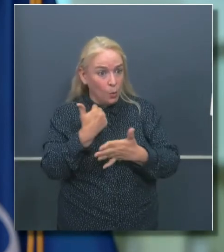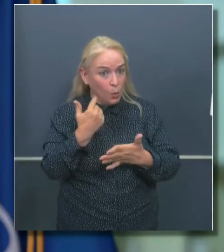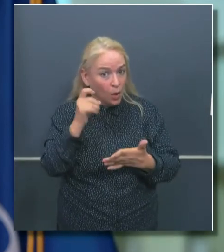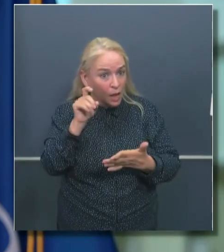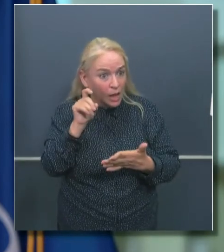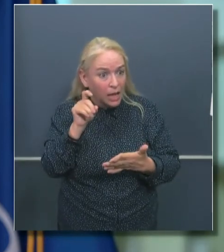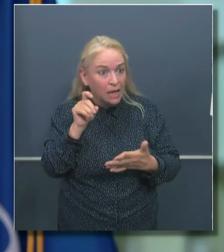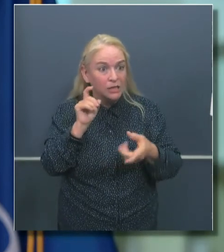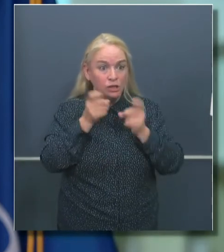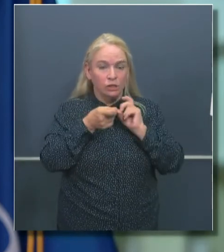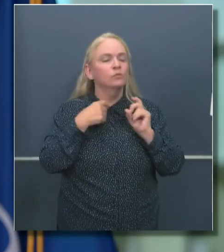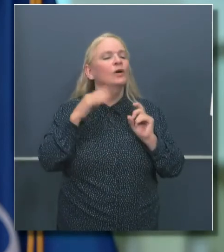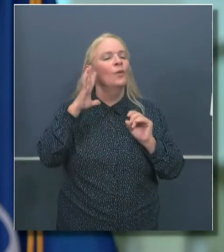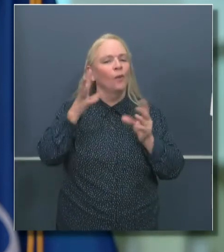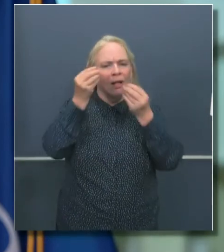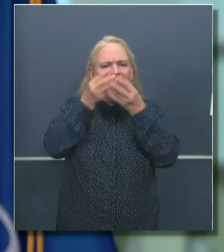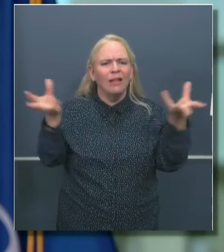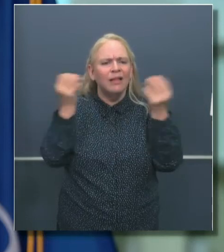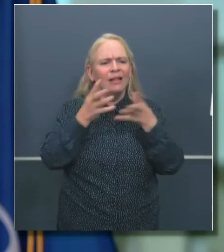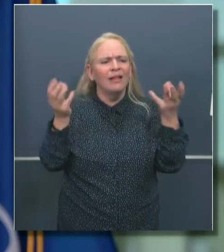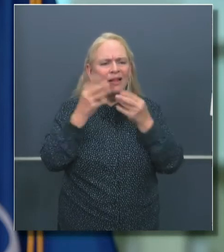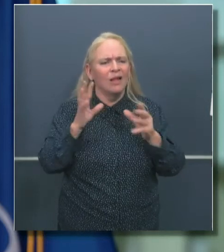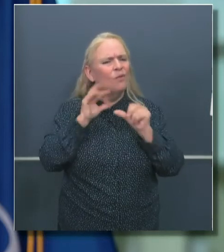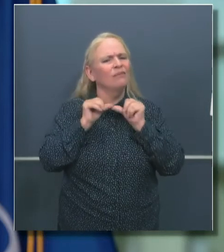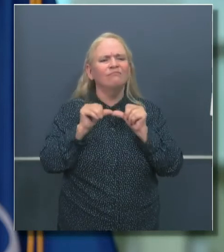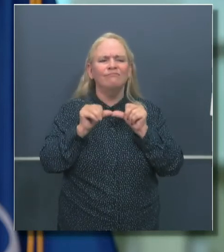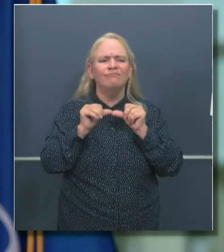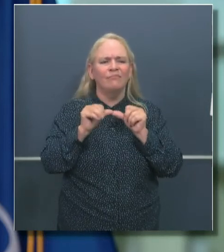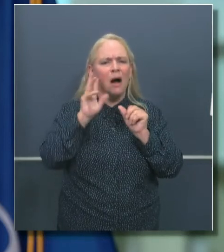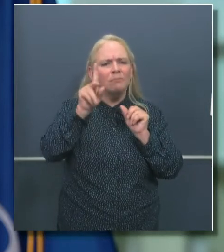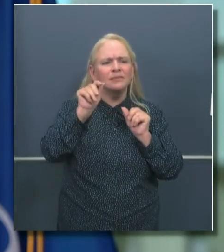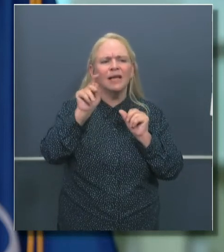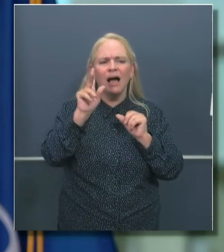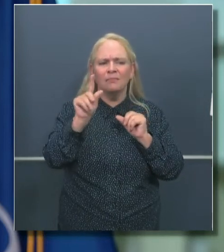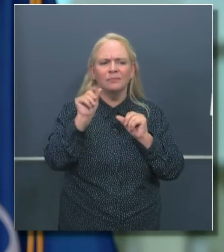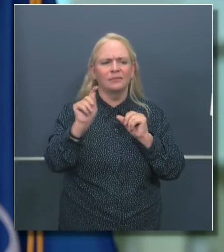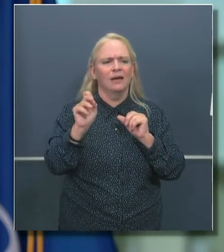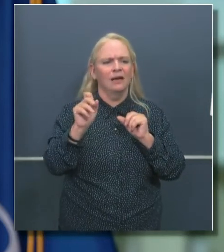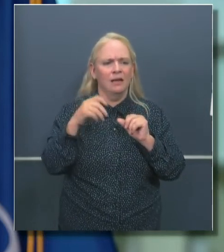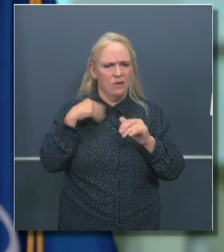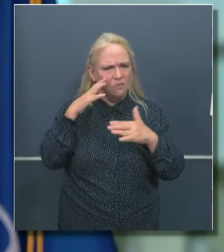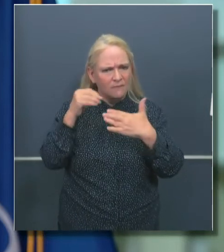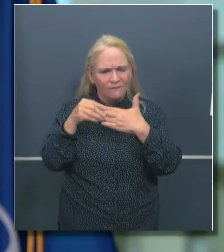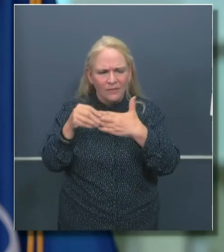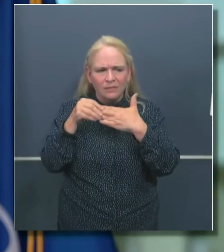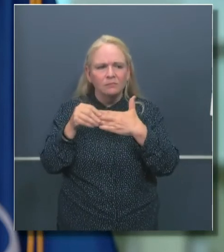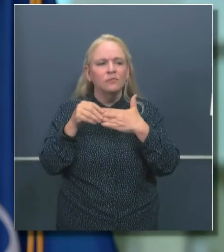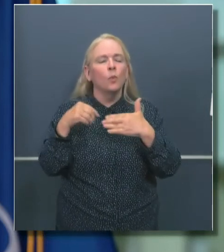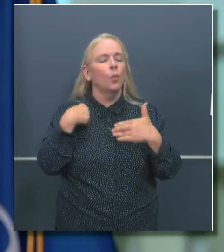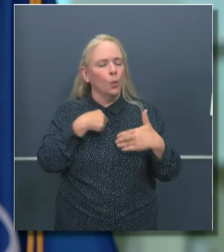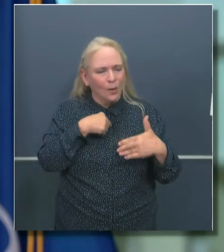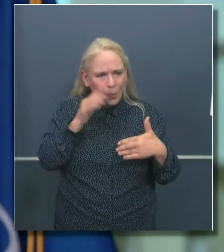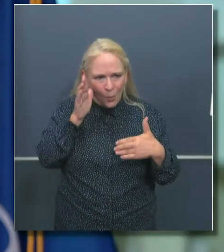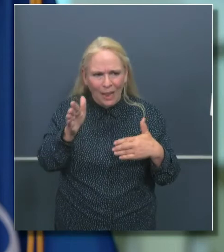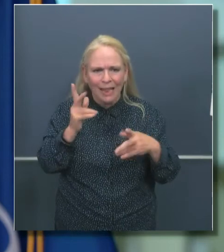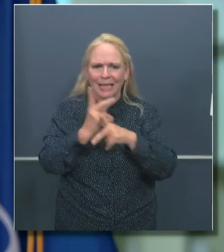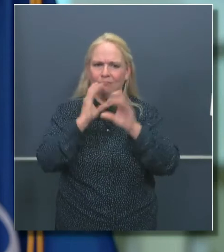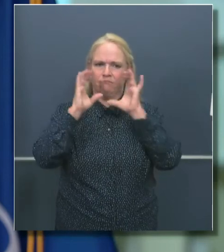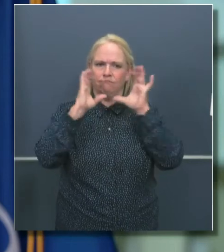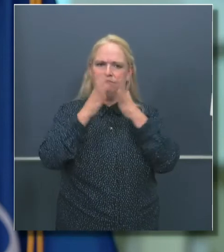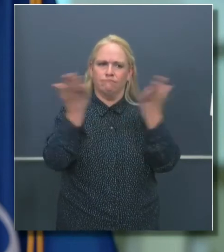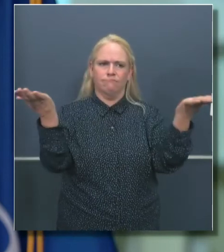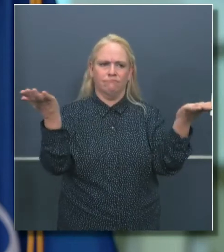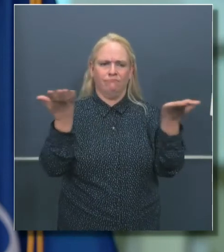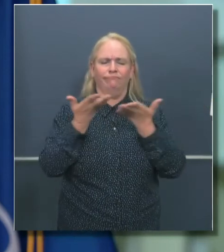them public, and we'll continue to monitor the situation and be flexible in our decision making on a daily basis. This